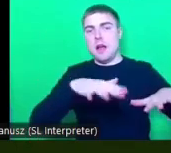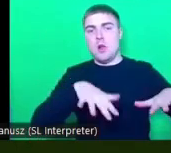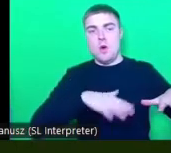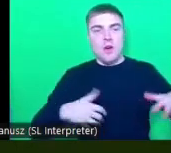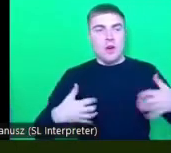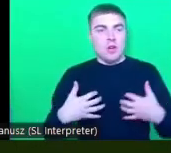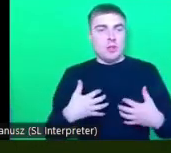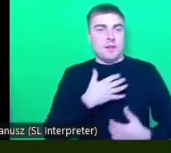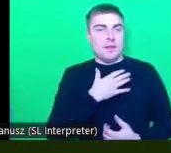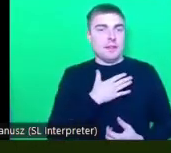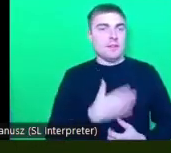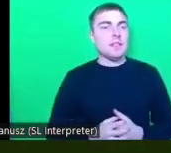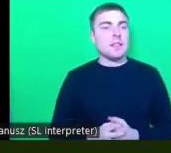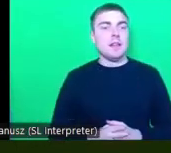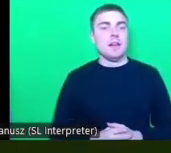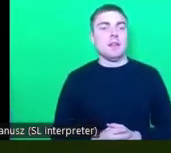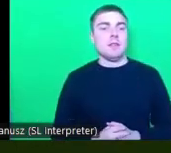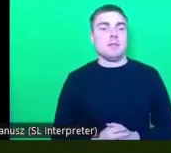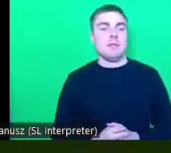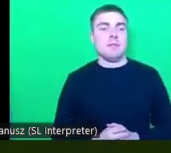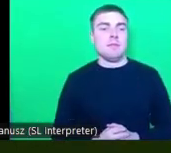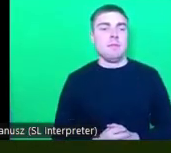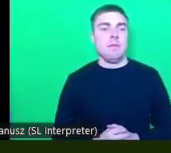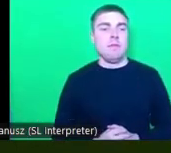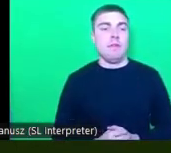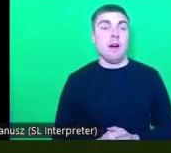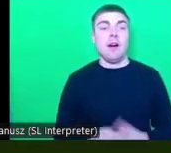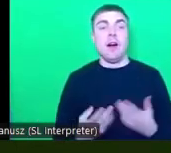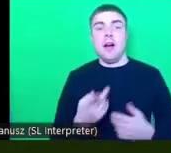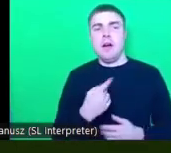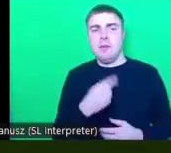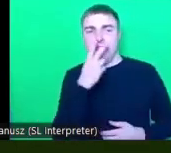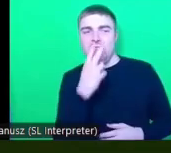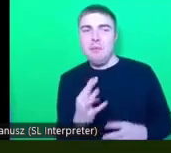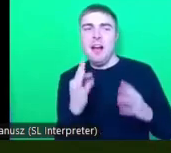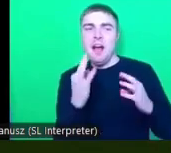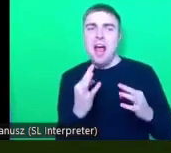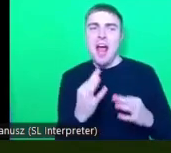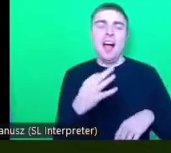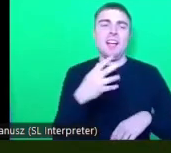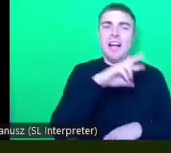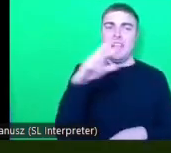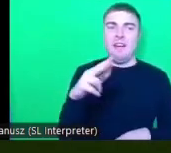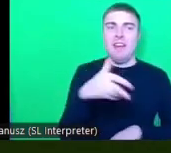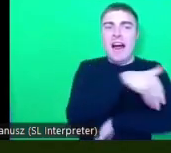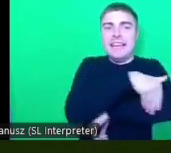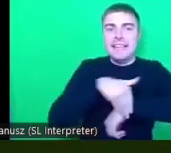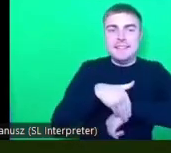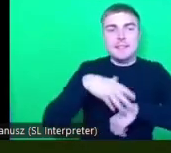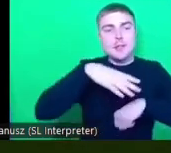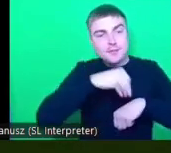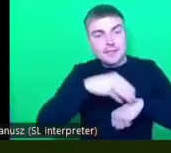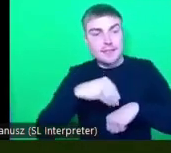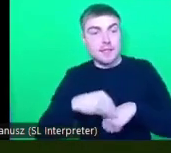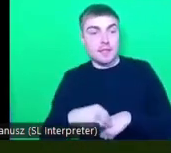So you have seen some photos now from Scandinavia, both during John Linnell's and Lena Gustafsson's talk. So I will just show you this one.